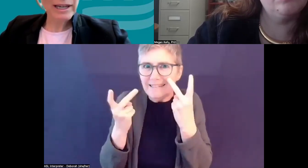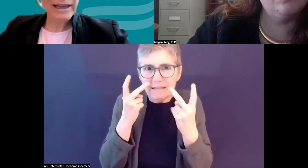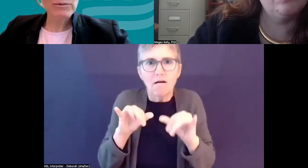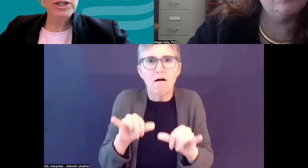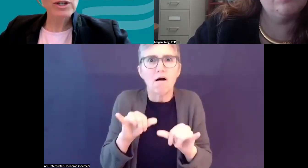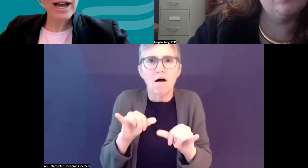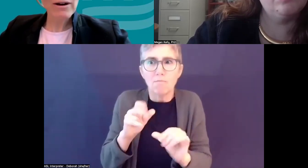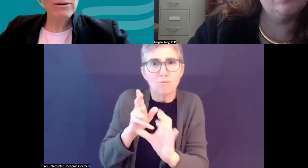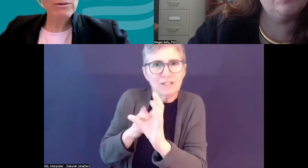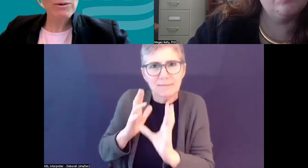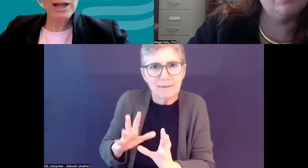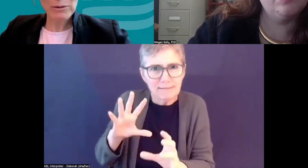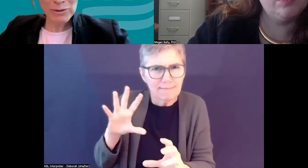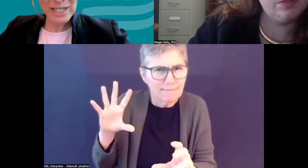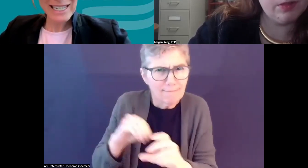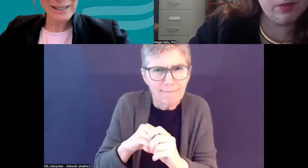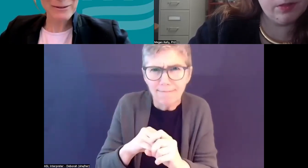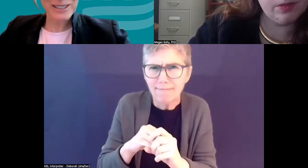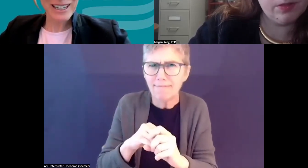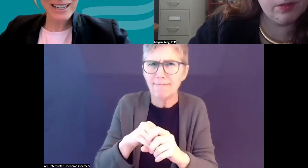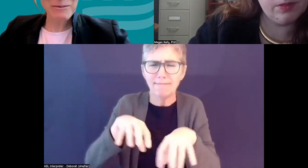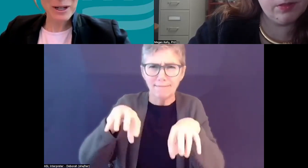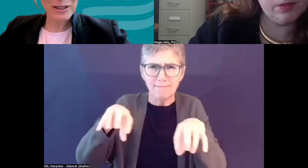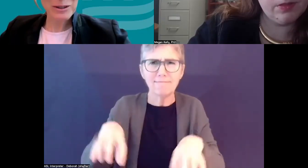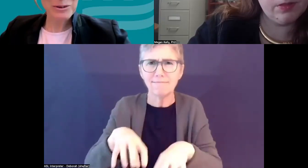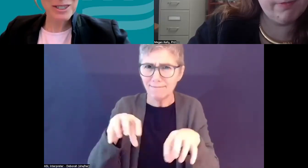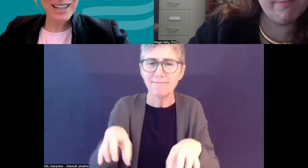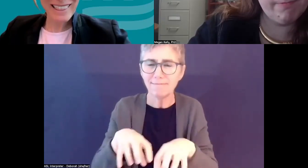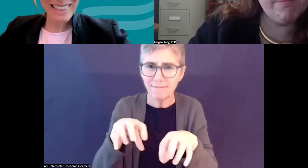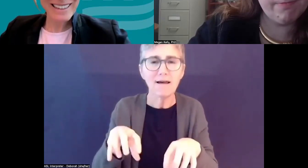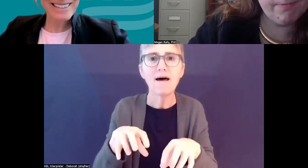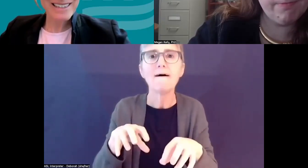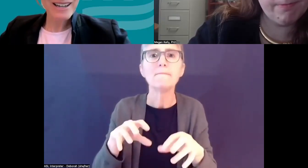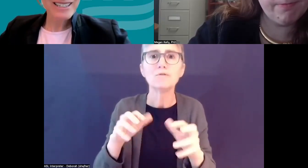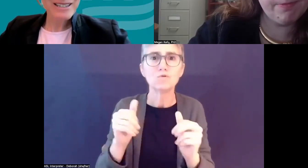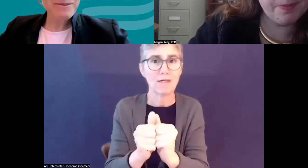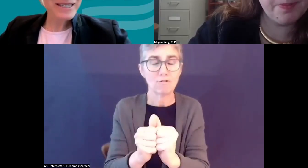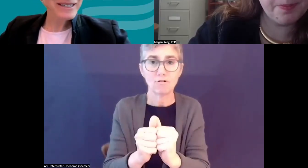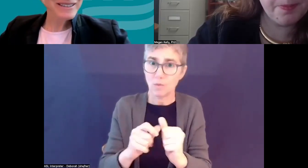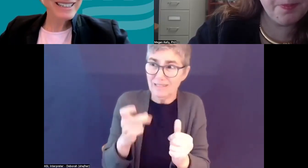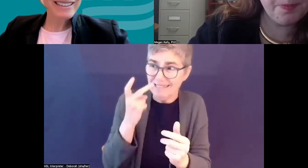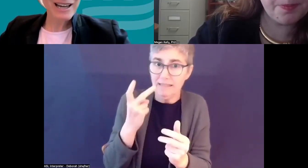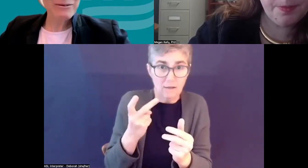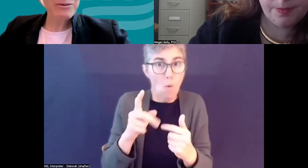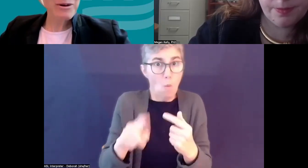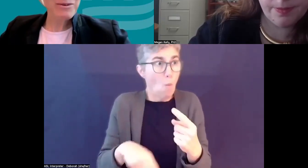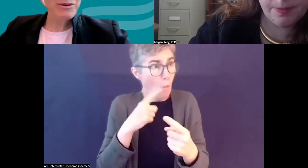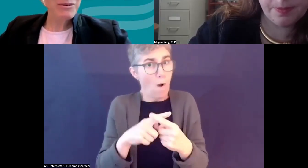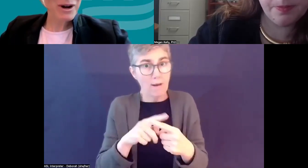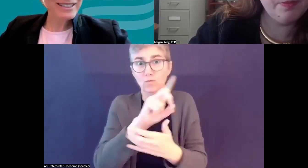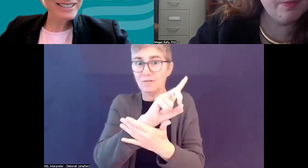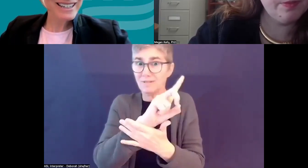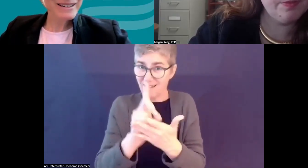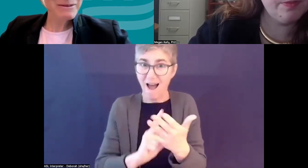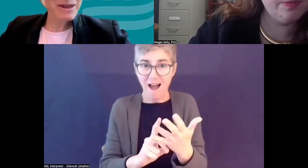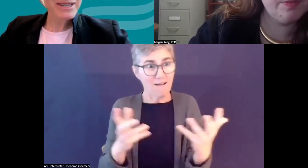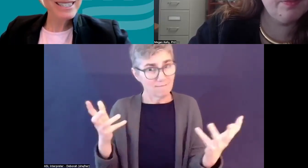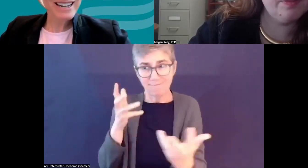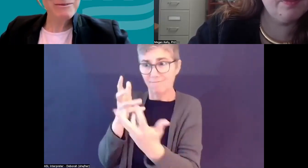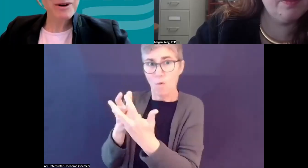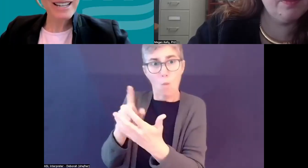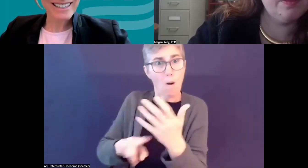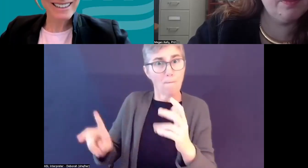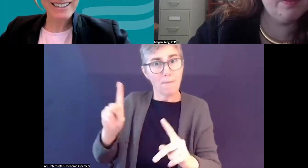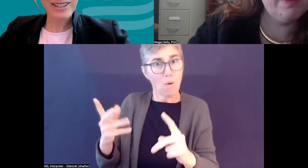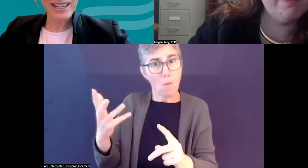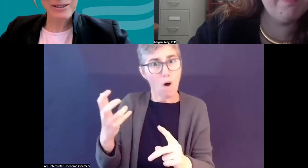input. And then we saw how well it was received when you design things to be in line with what people want. Maybe it's